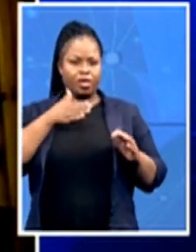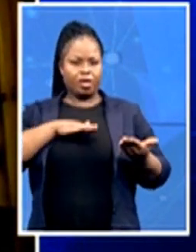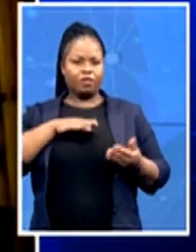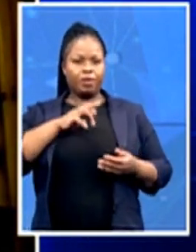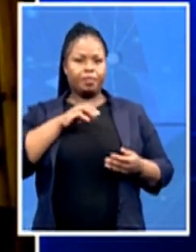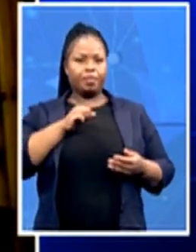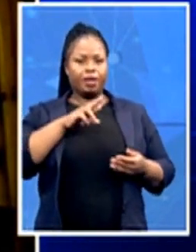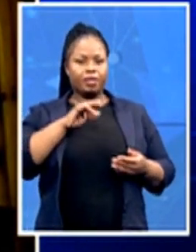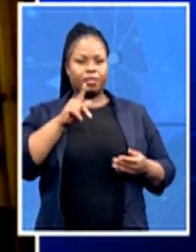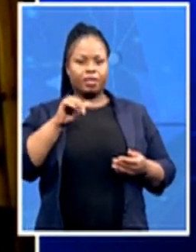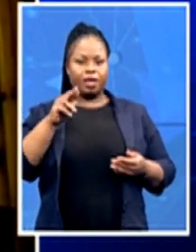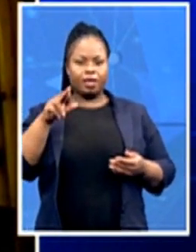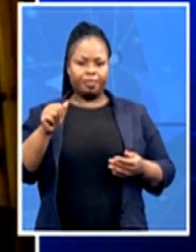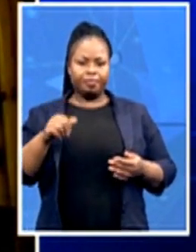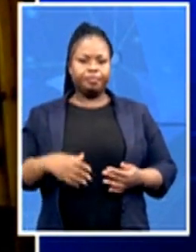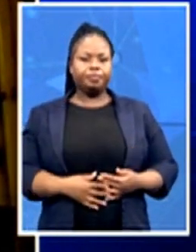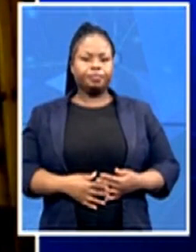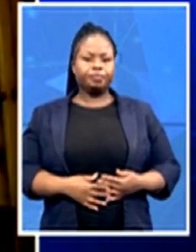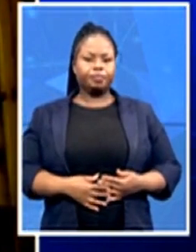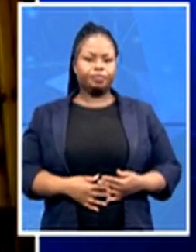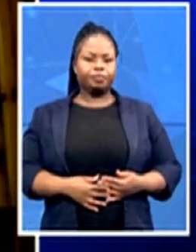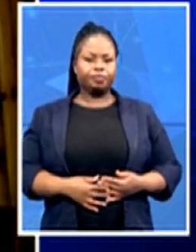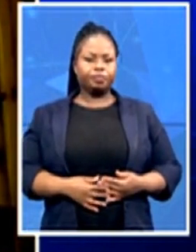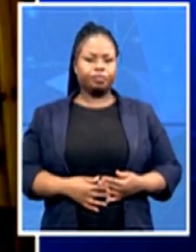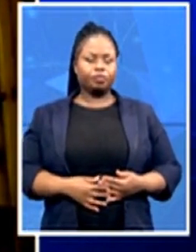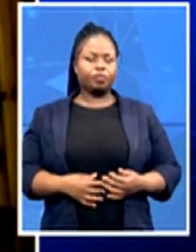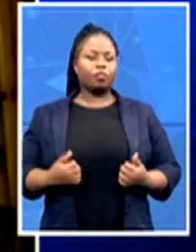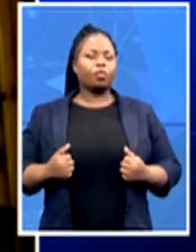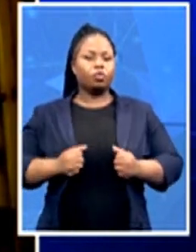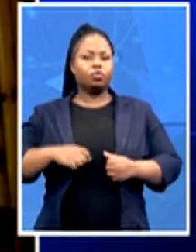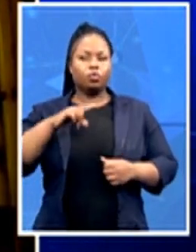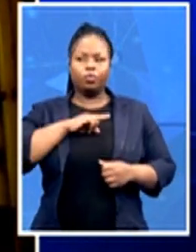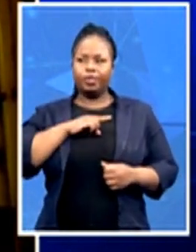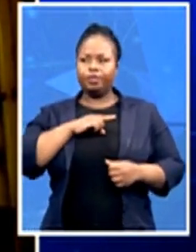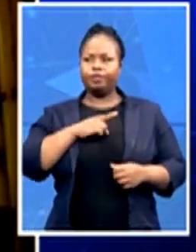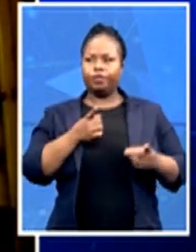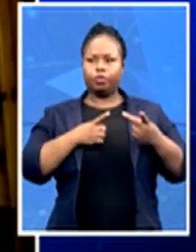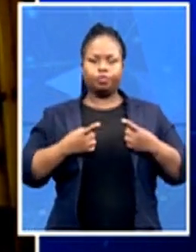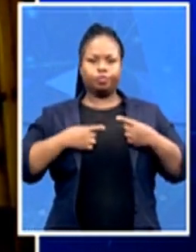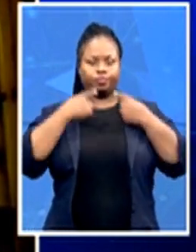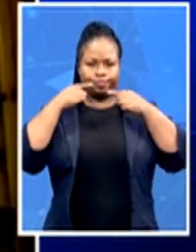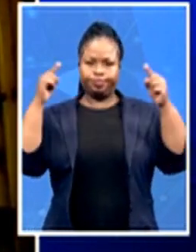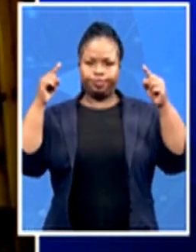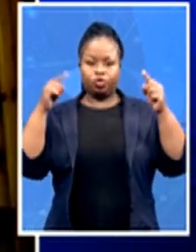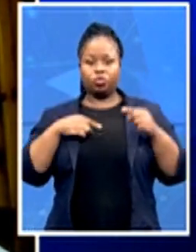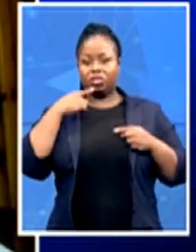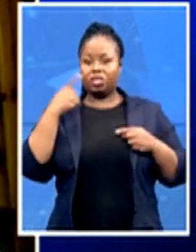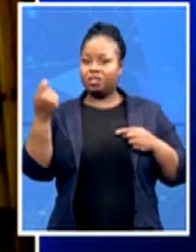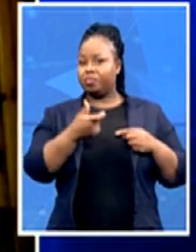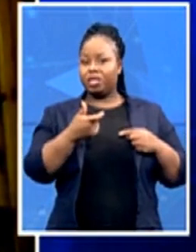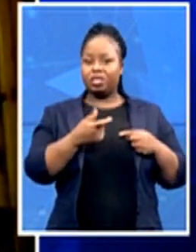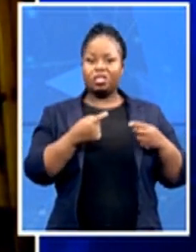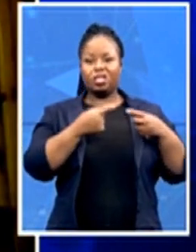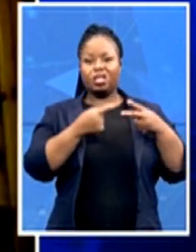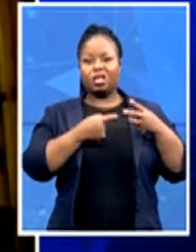It's quite infamous that the state is going to go out to the public and say that they have compensated so and so amounts of money. But when you